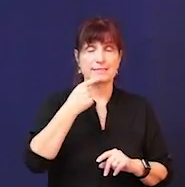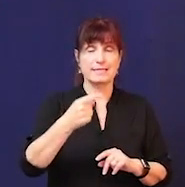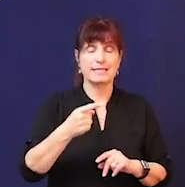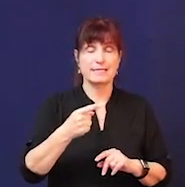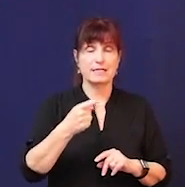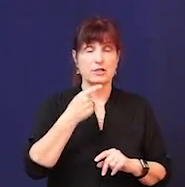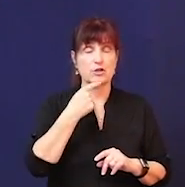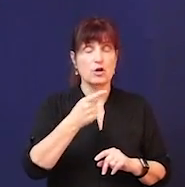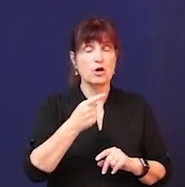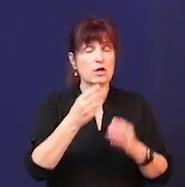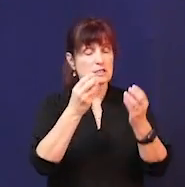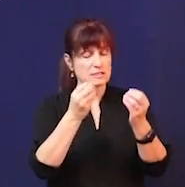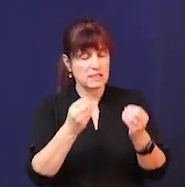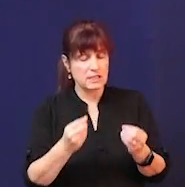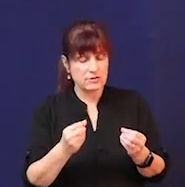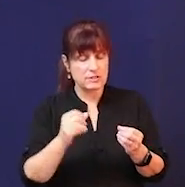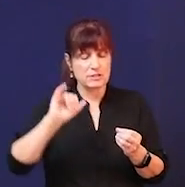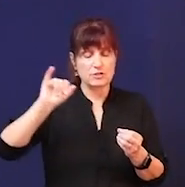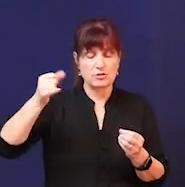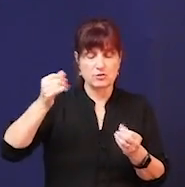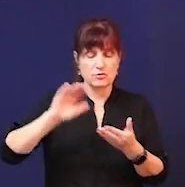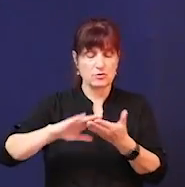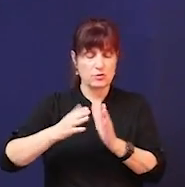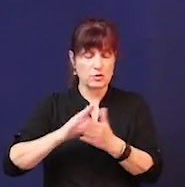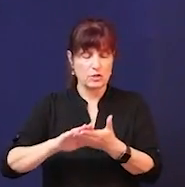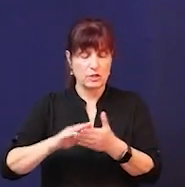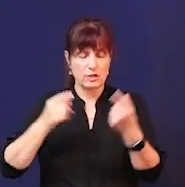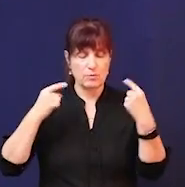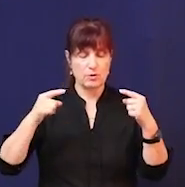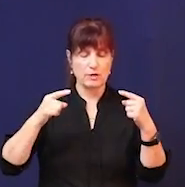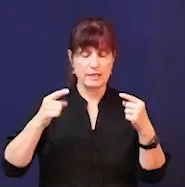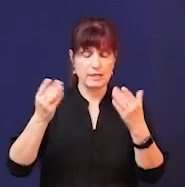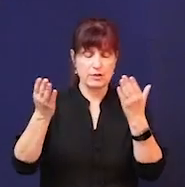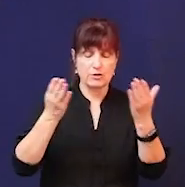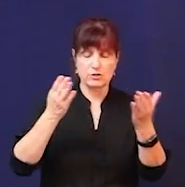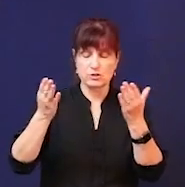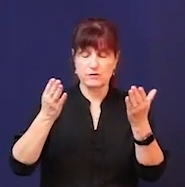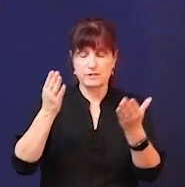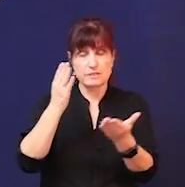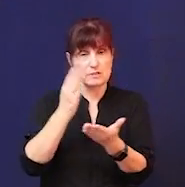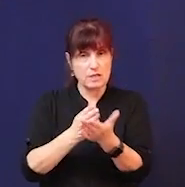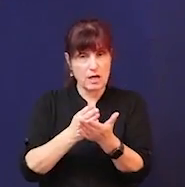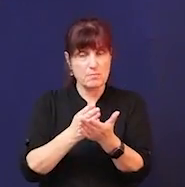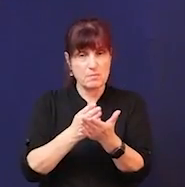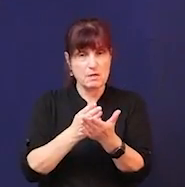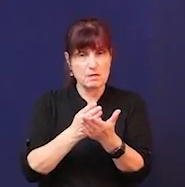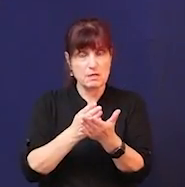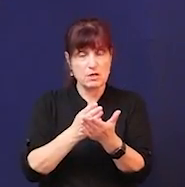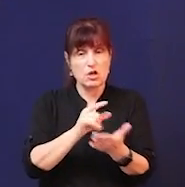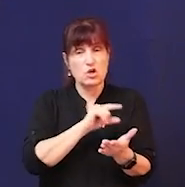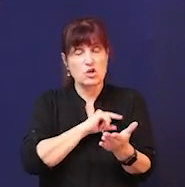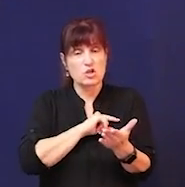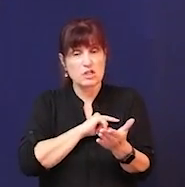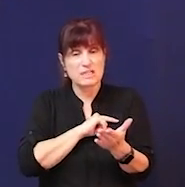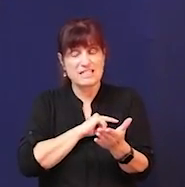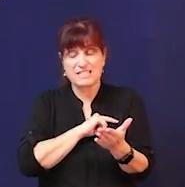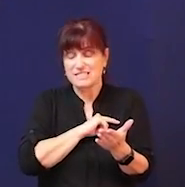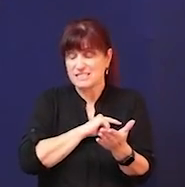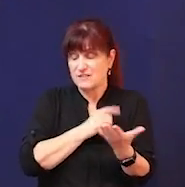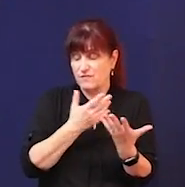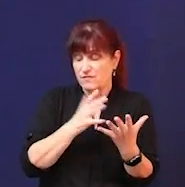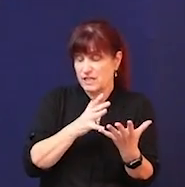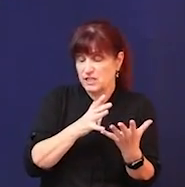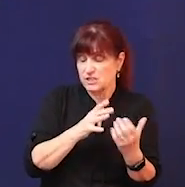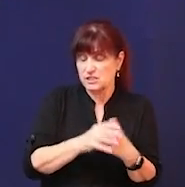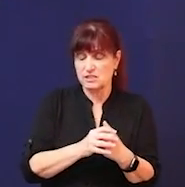tenderly to Jerusalem and proclaim to her that her service is at an end. Her guilt is expiated. Indeed,